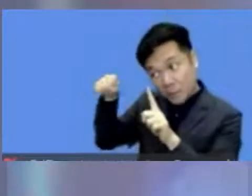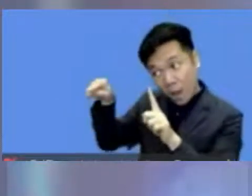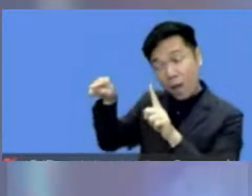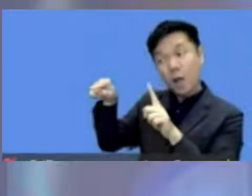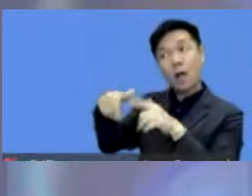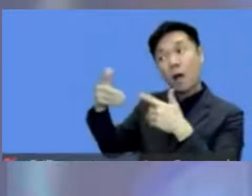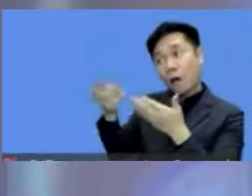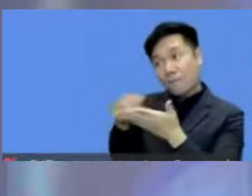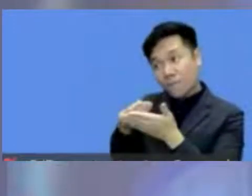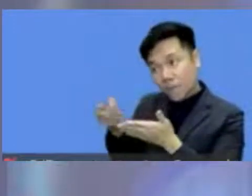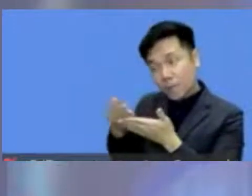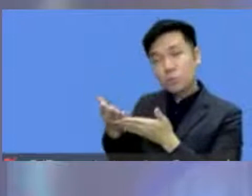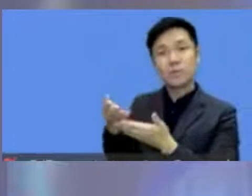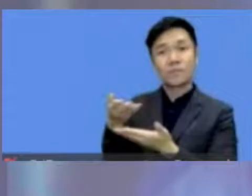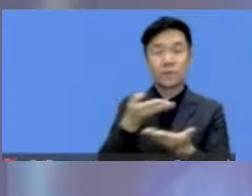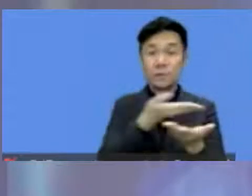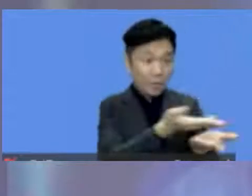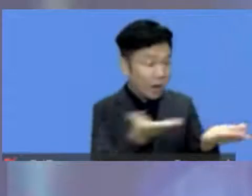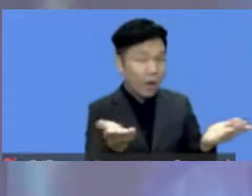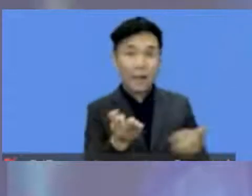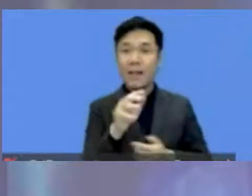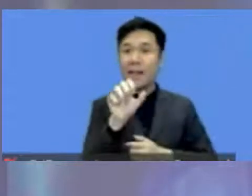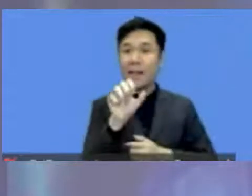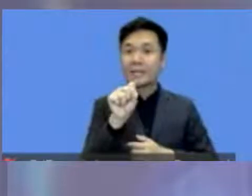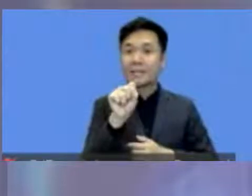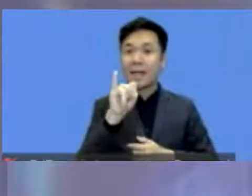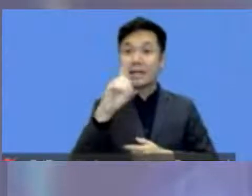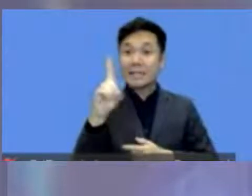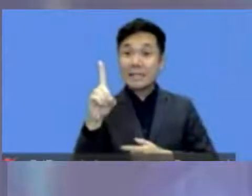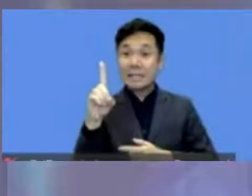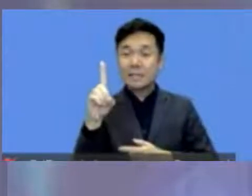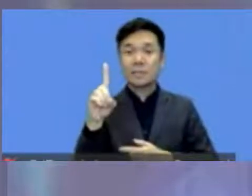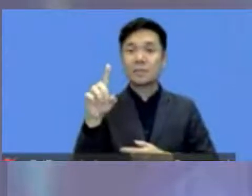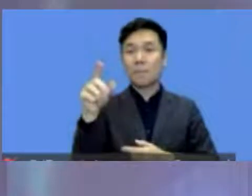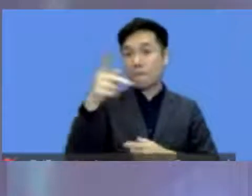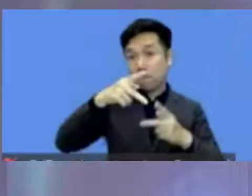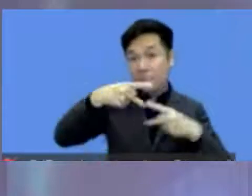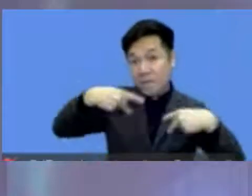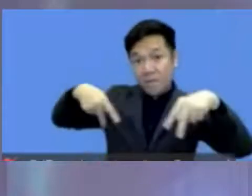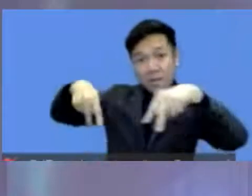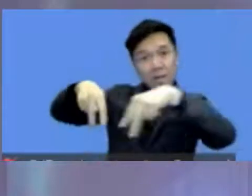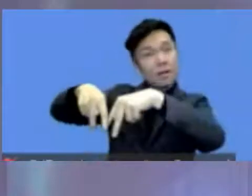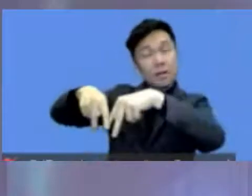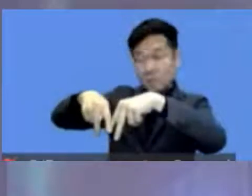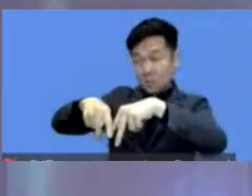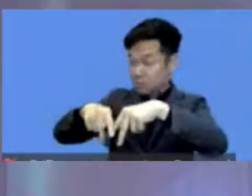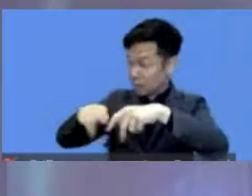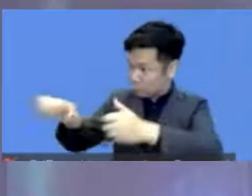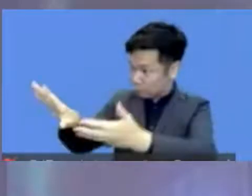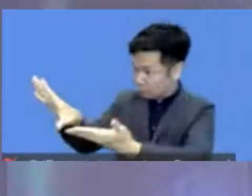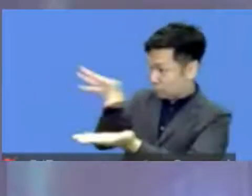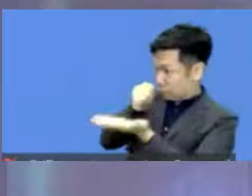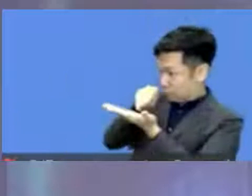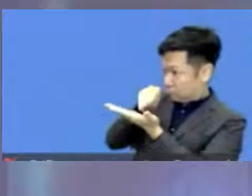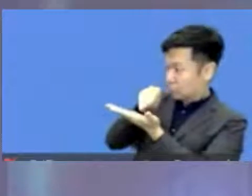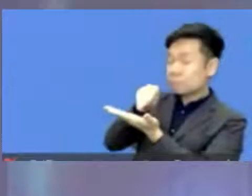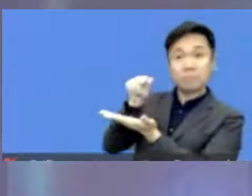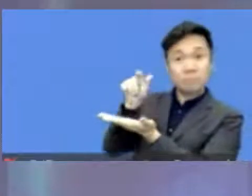Islands library can use? And my other question is for Ashirwad.